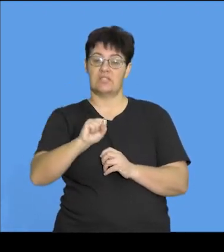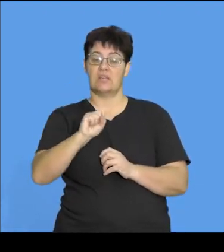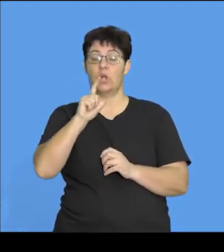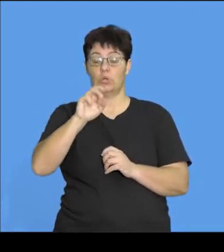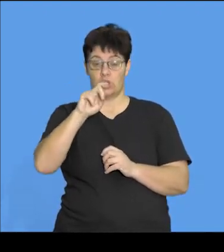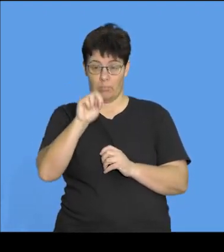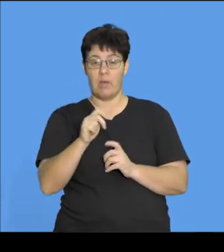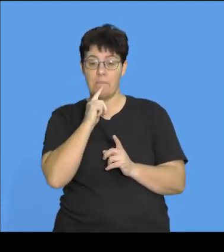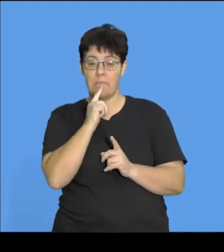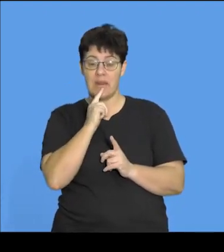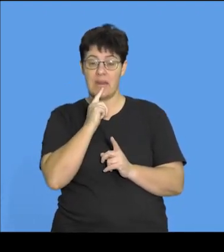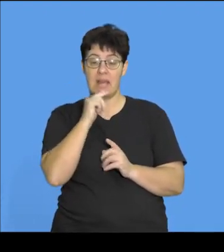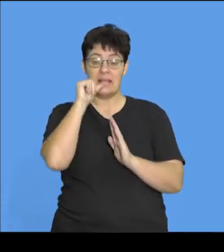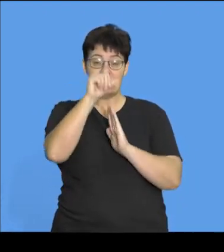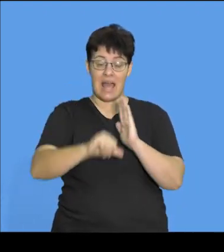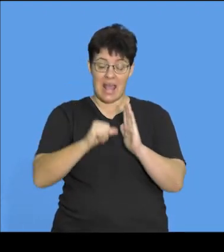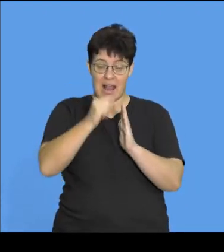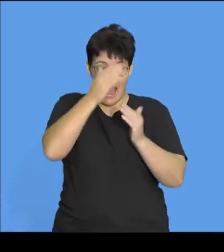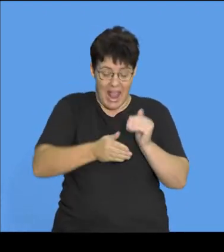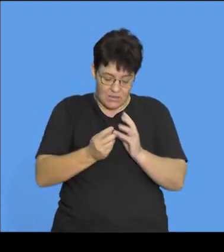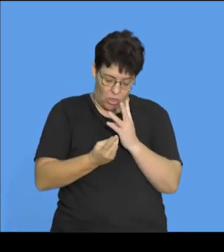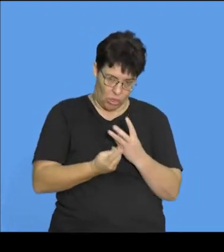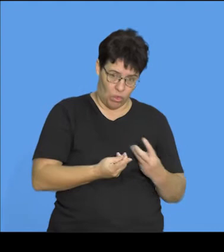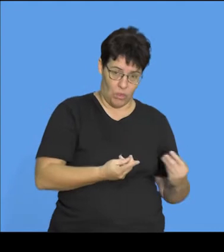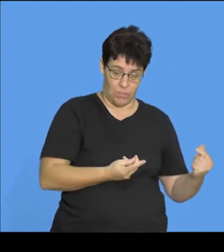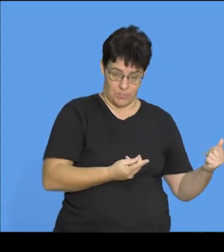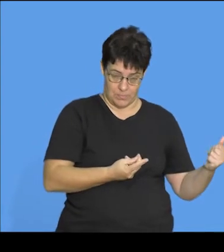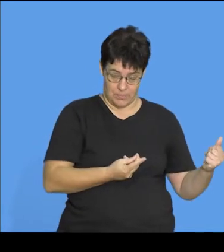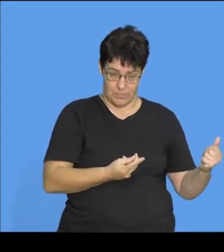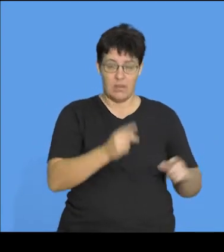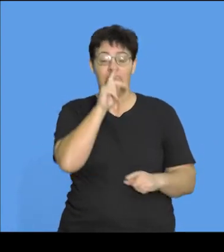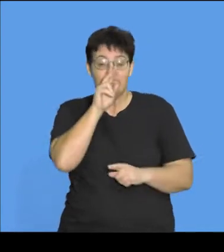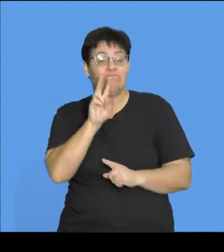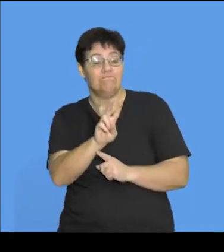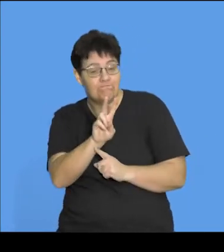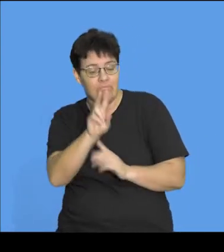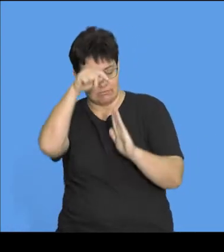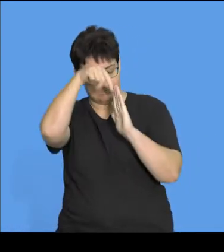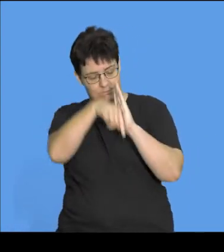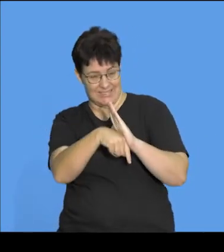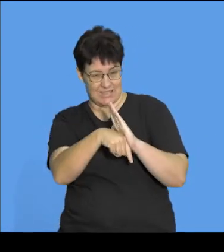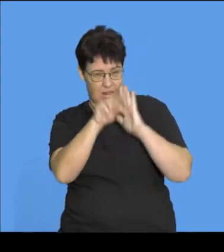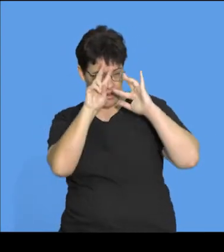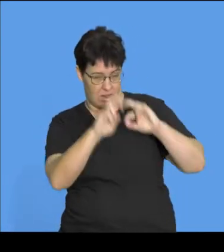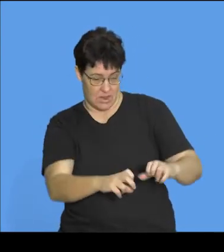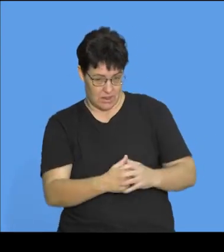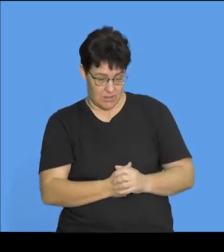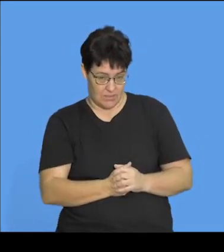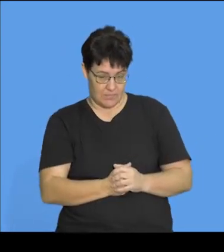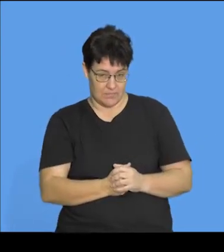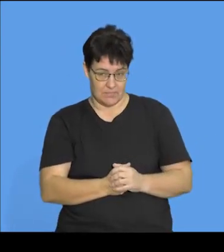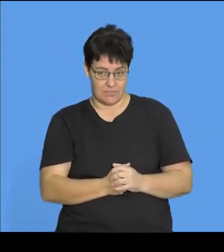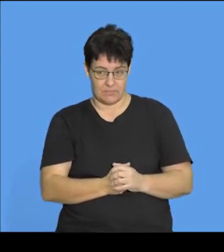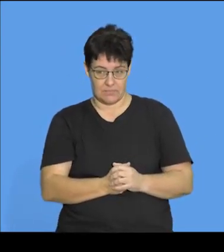towards the end of the cycle. Let's try and understand this in a bit more detail. So as I mentioned, within